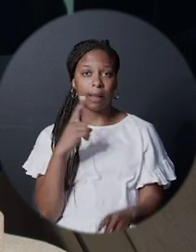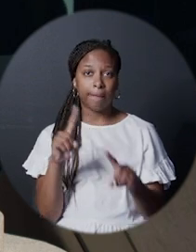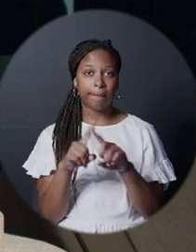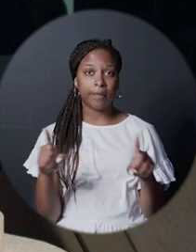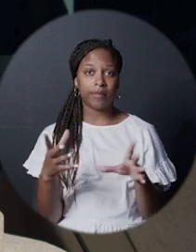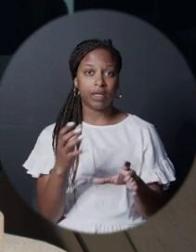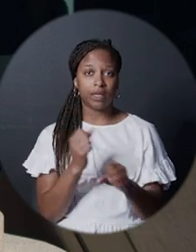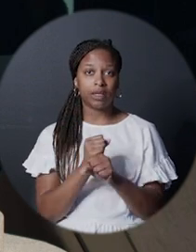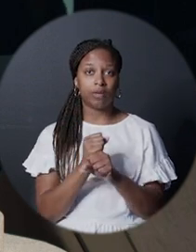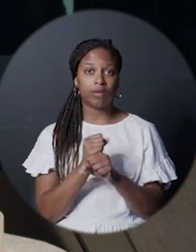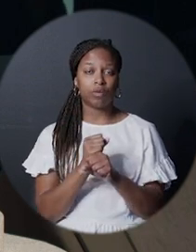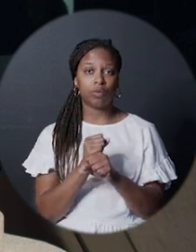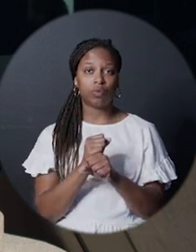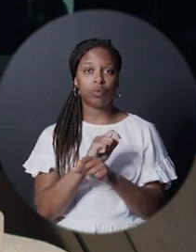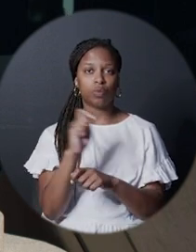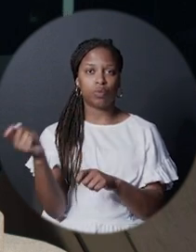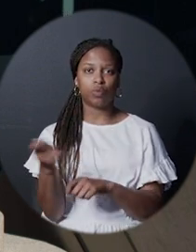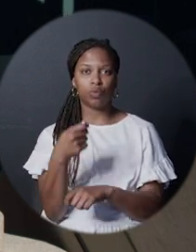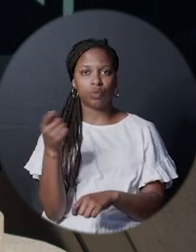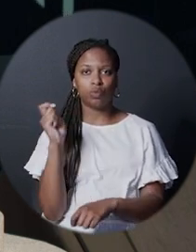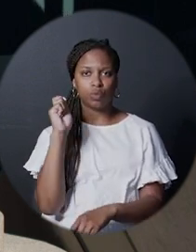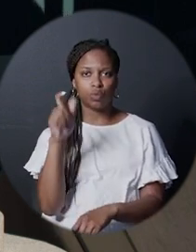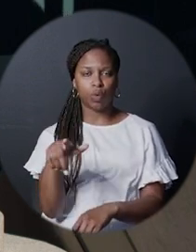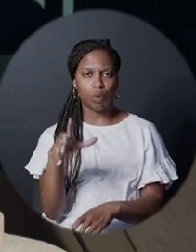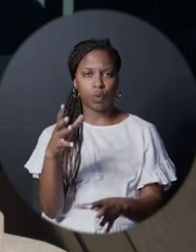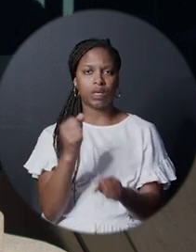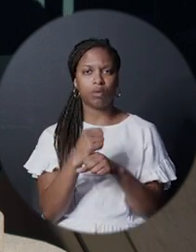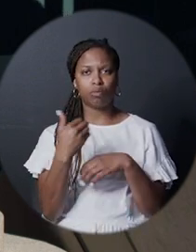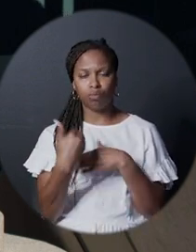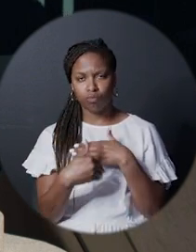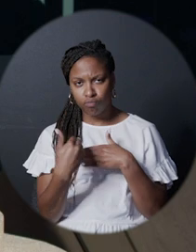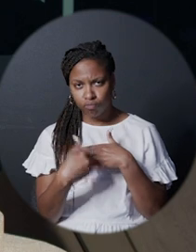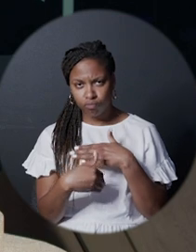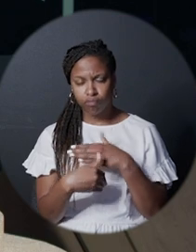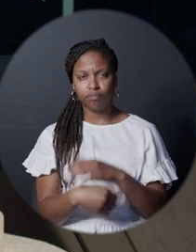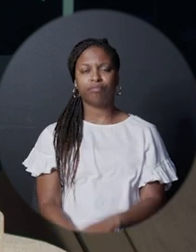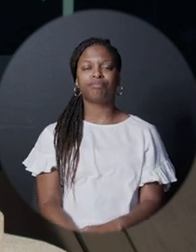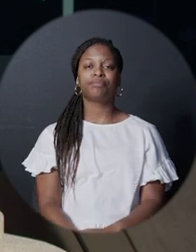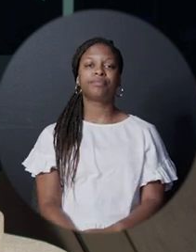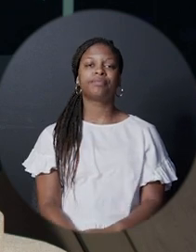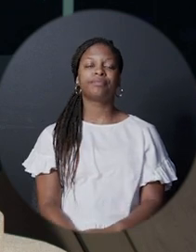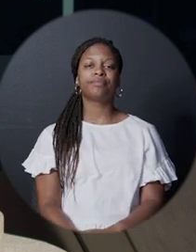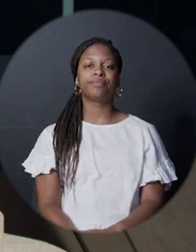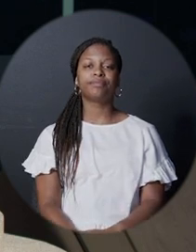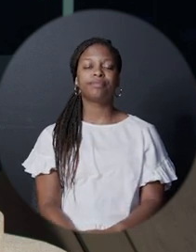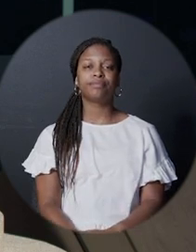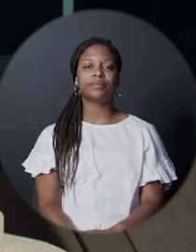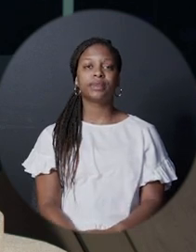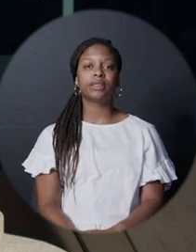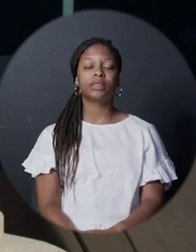He says, but if they give you a stone, you give them bread.